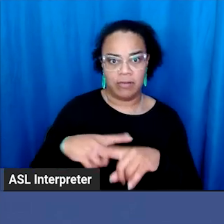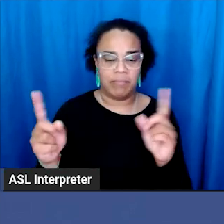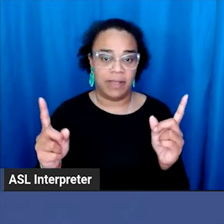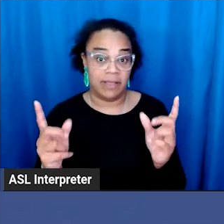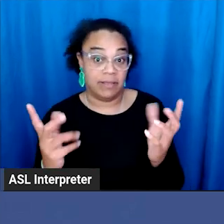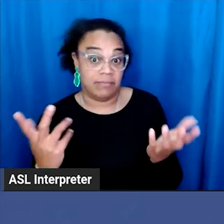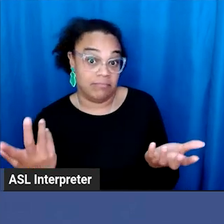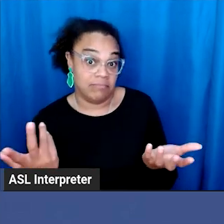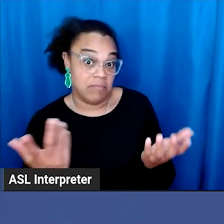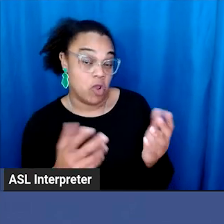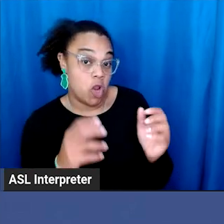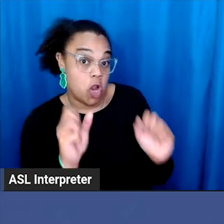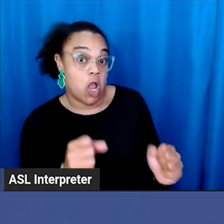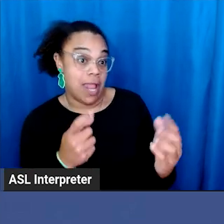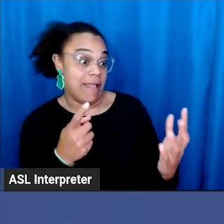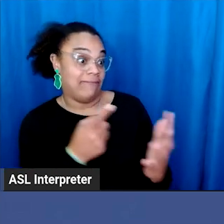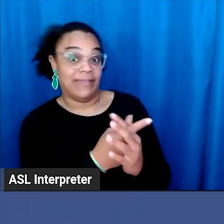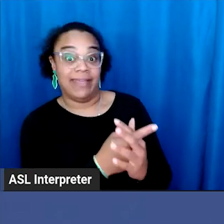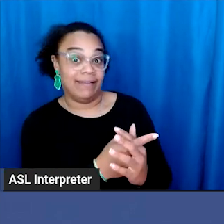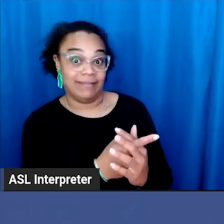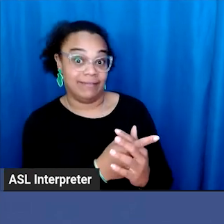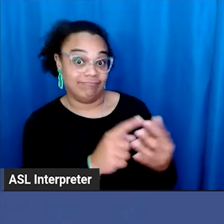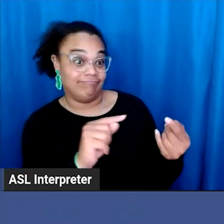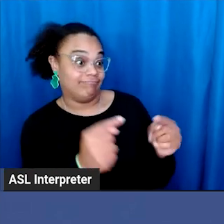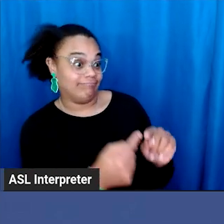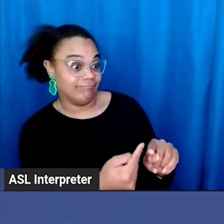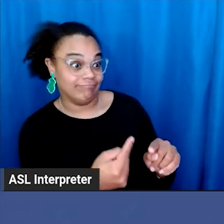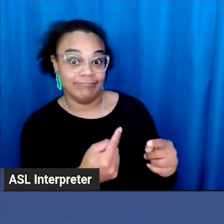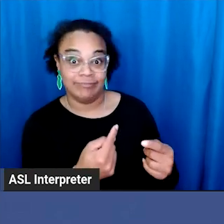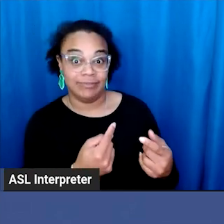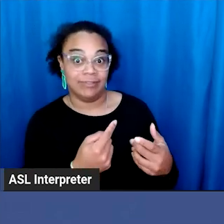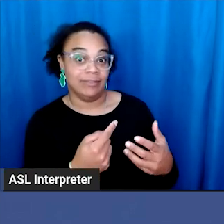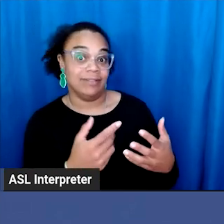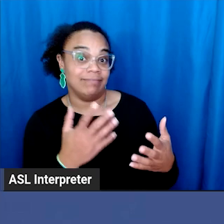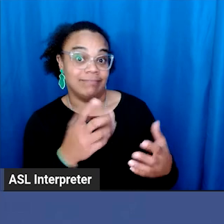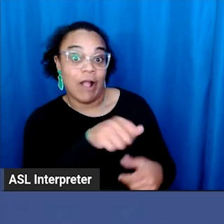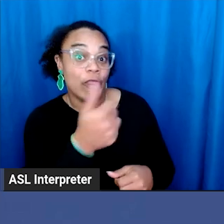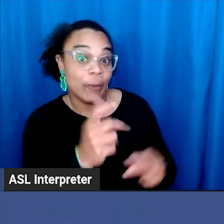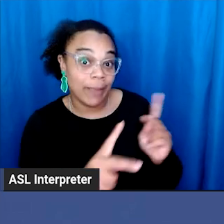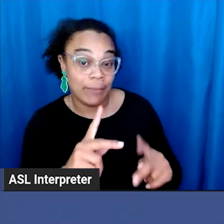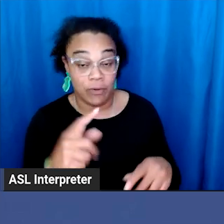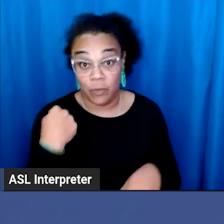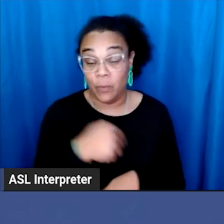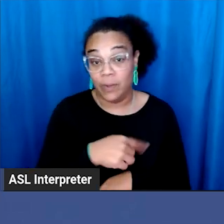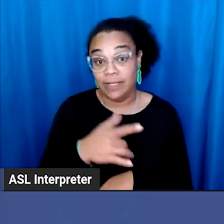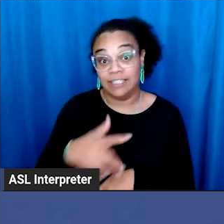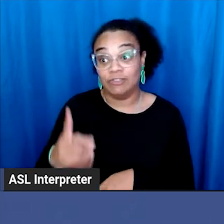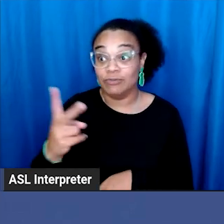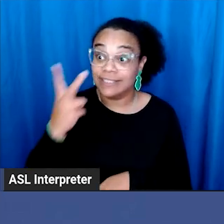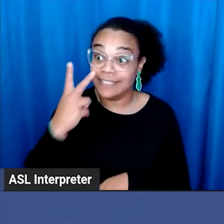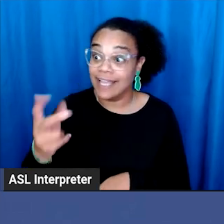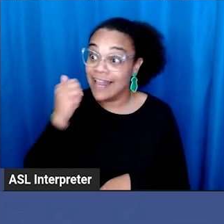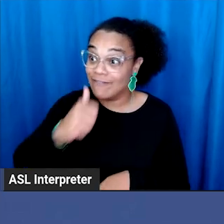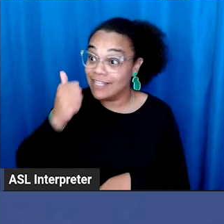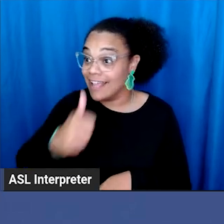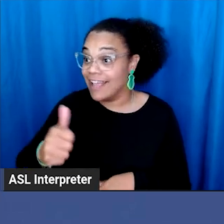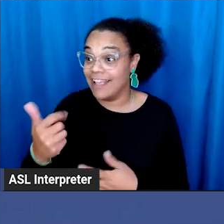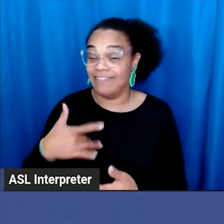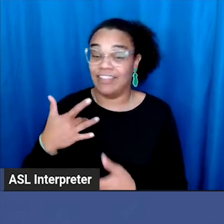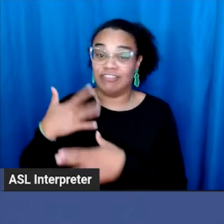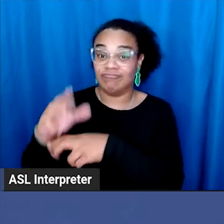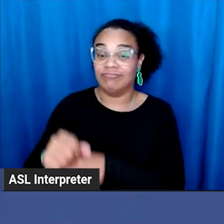it might offend other people. Even though we see it day to day, we need to be very mindful when we go to these other spots, just